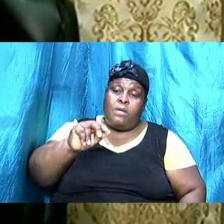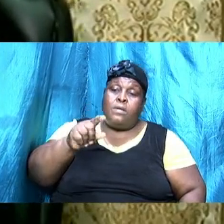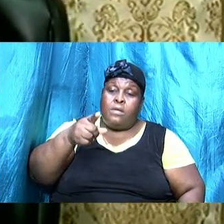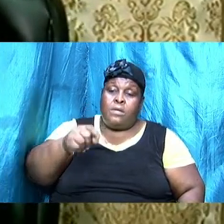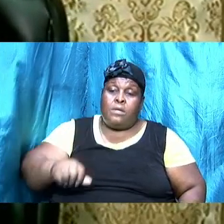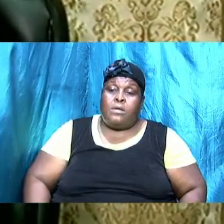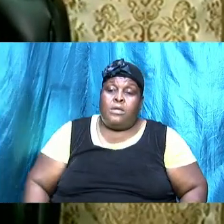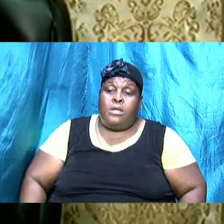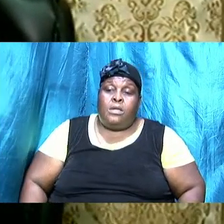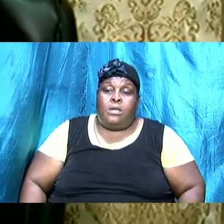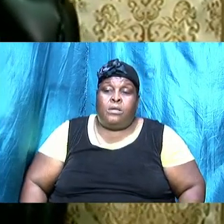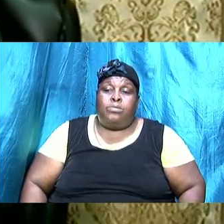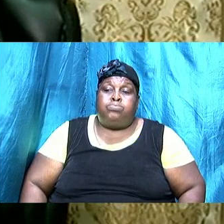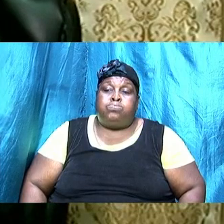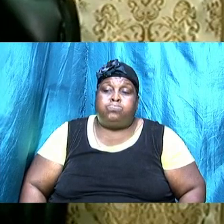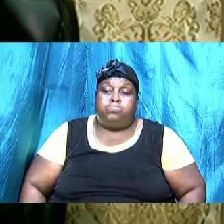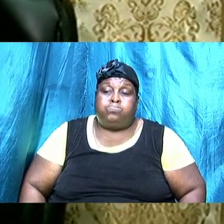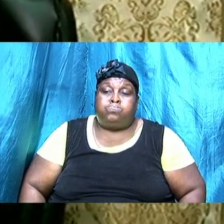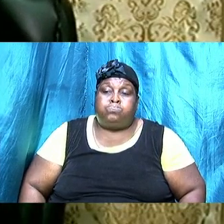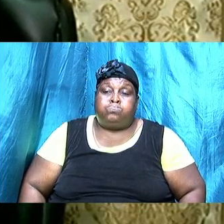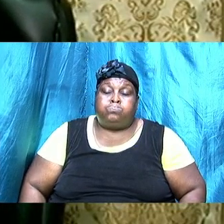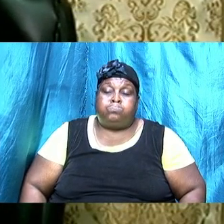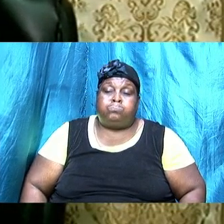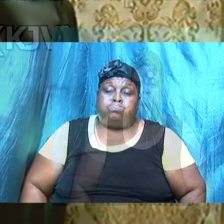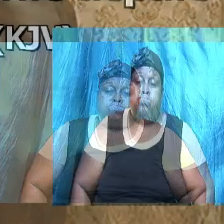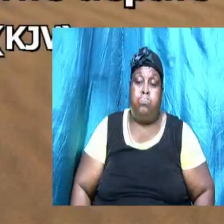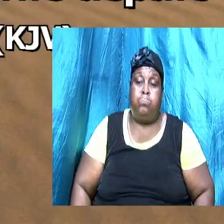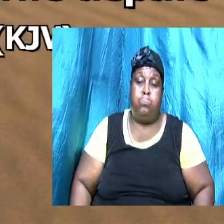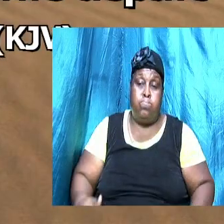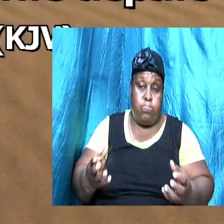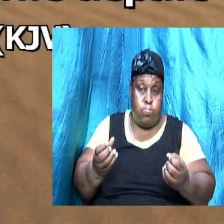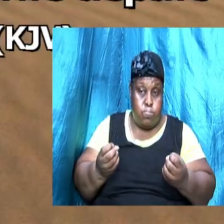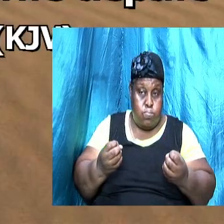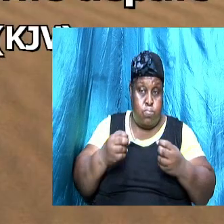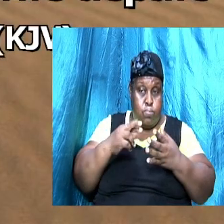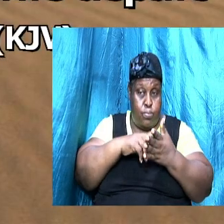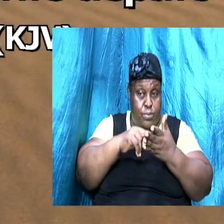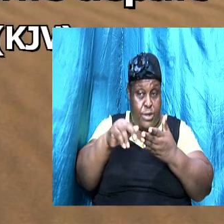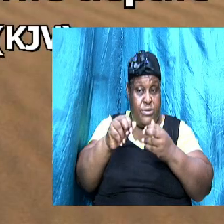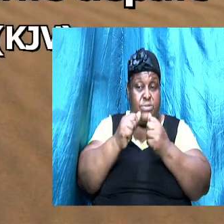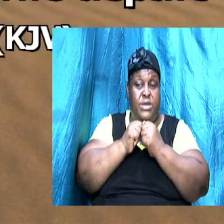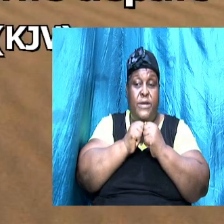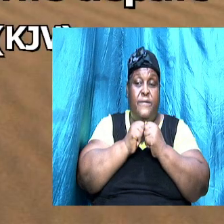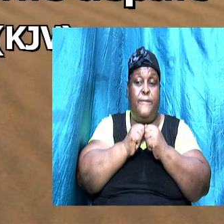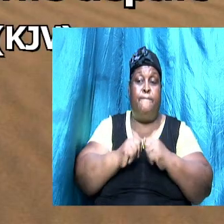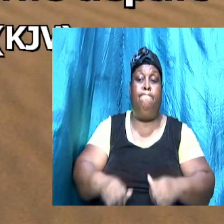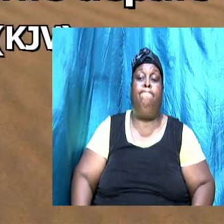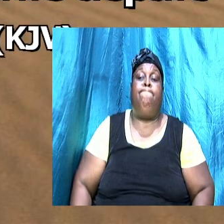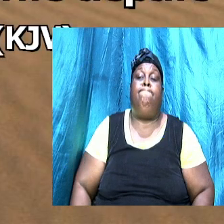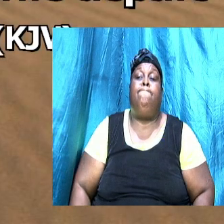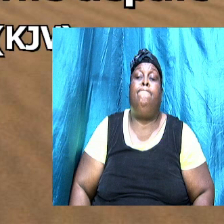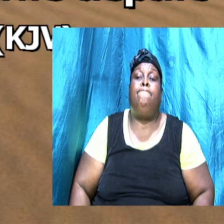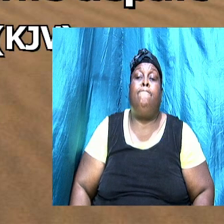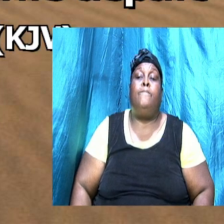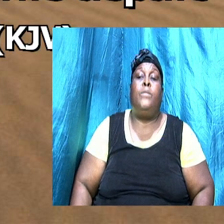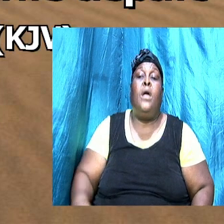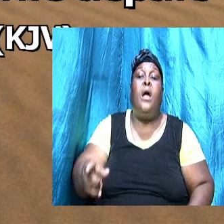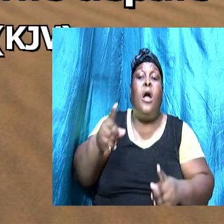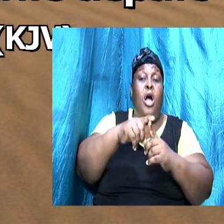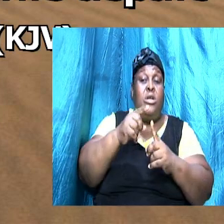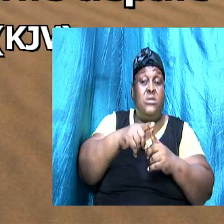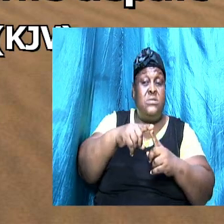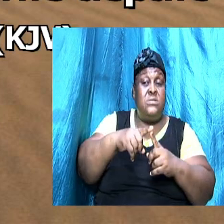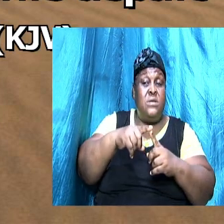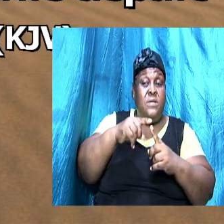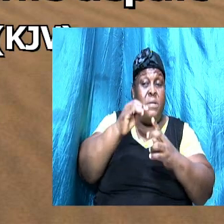verses 10 to 14. Let me put it up on the screen for us. I want us to read it together. I want us to follow. And unto